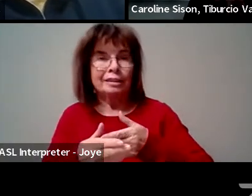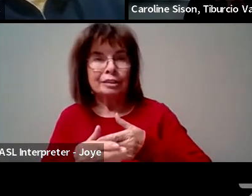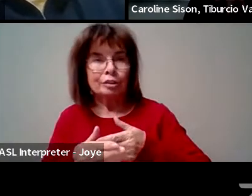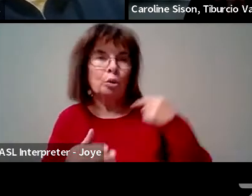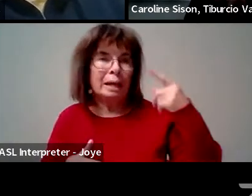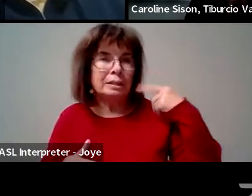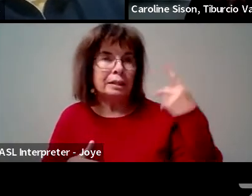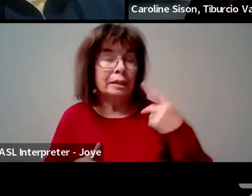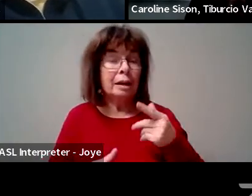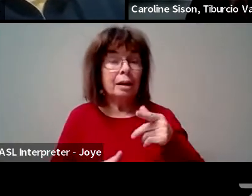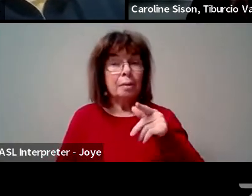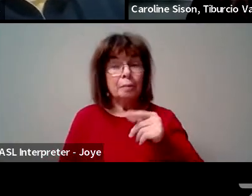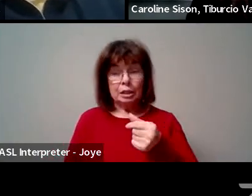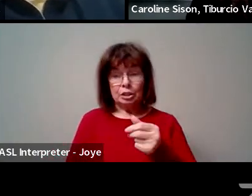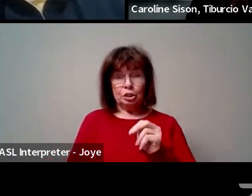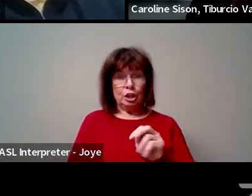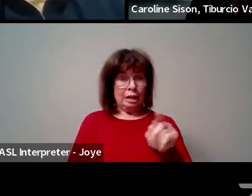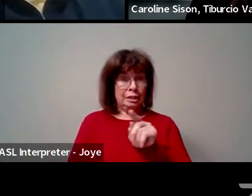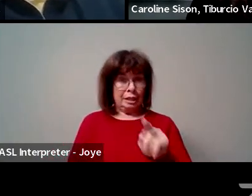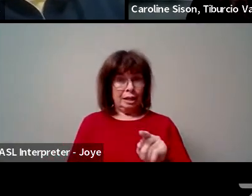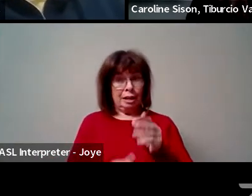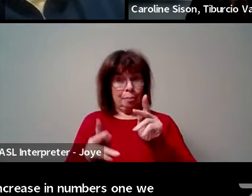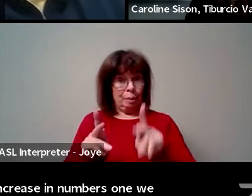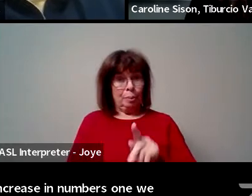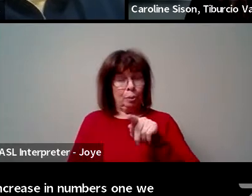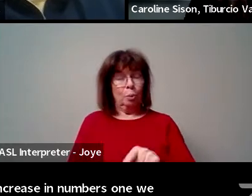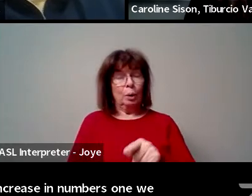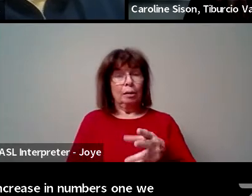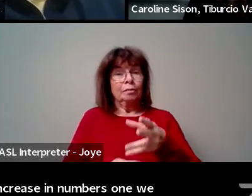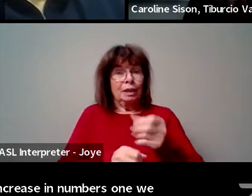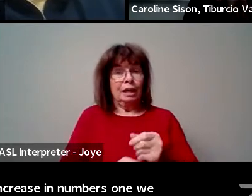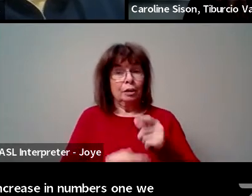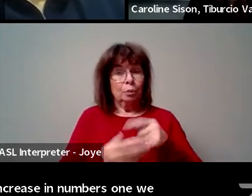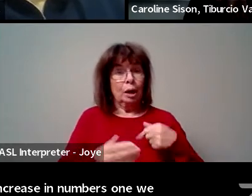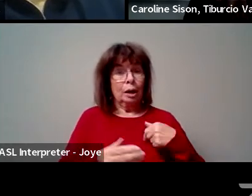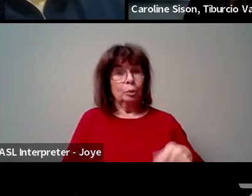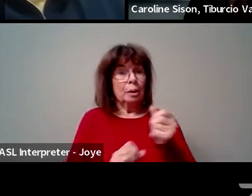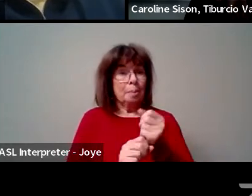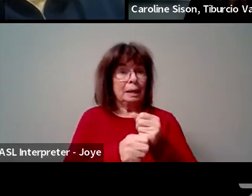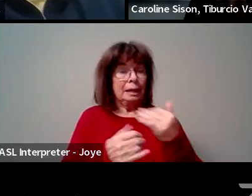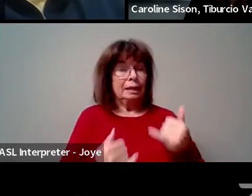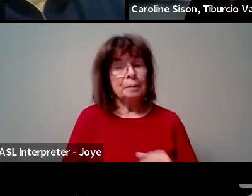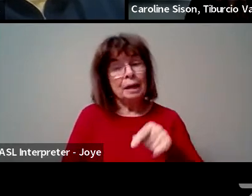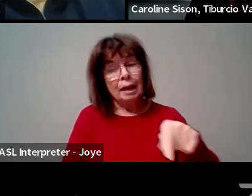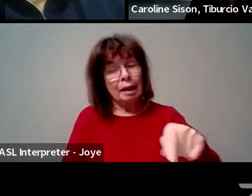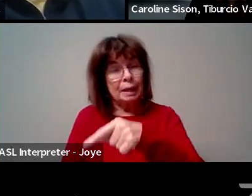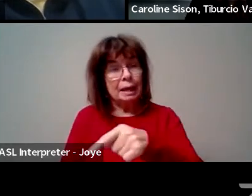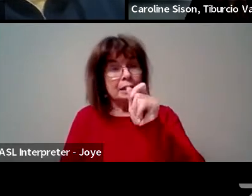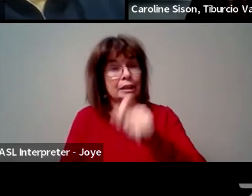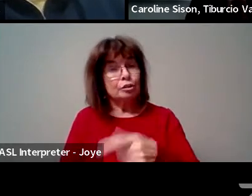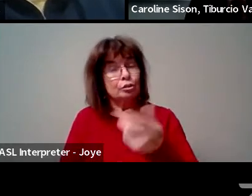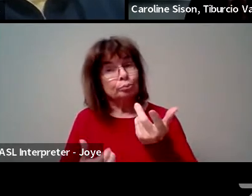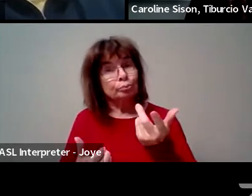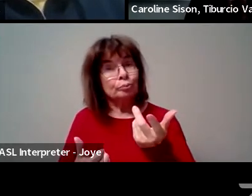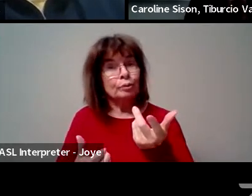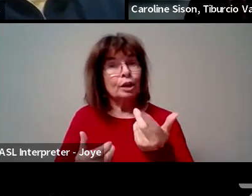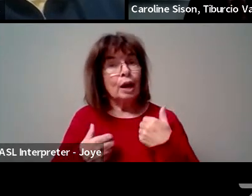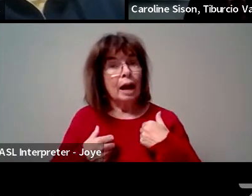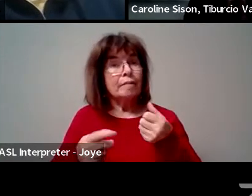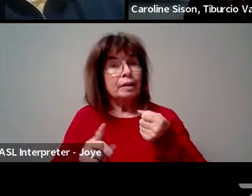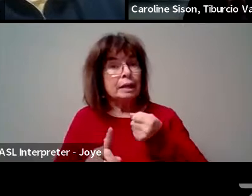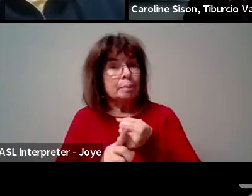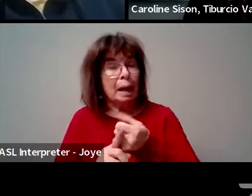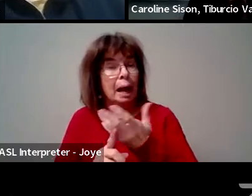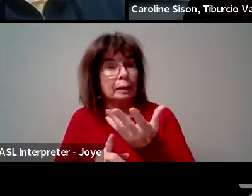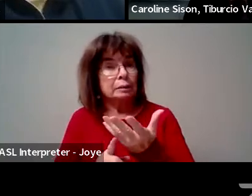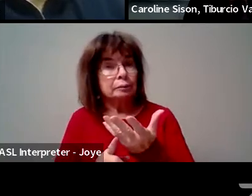making. And I think they're finally starting to realize that they actually need to exercise their full agency in order to have an impact. And so